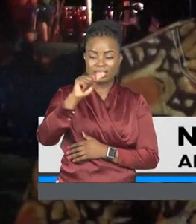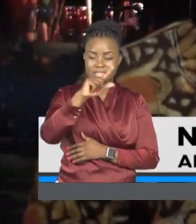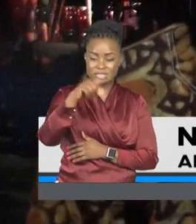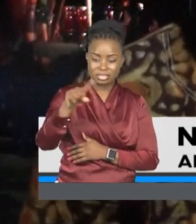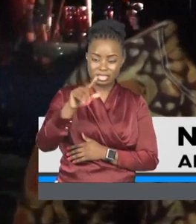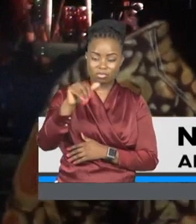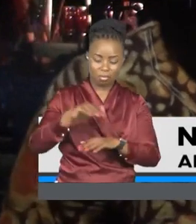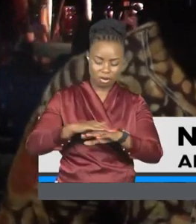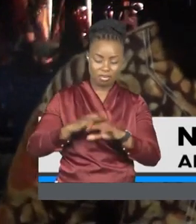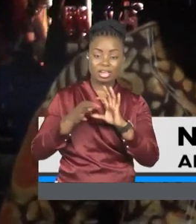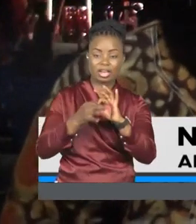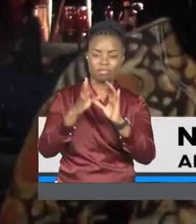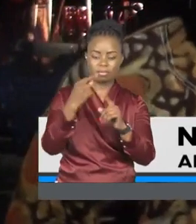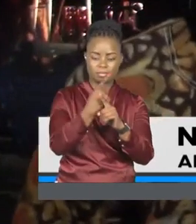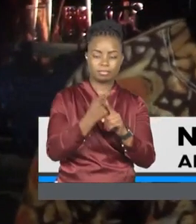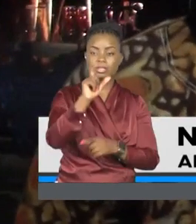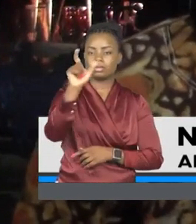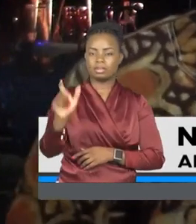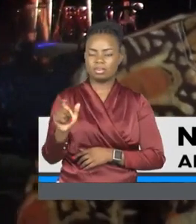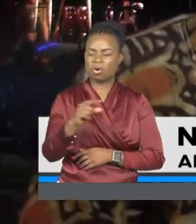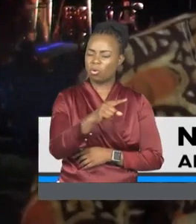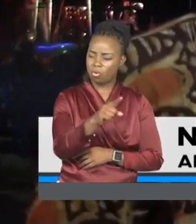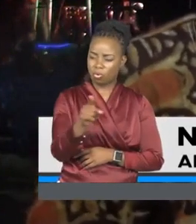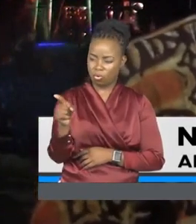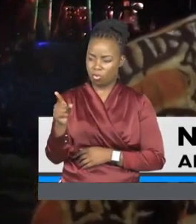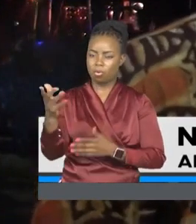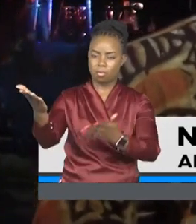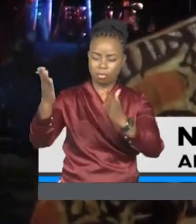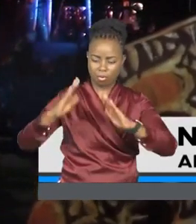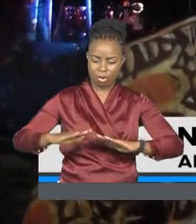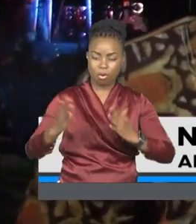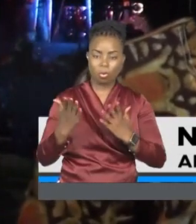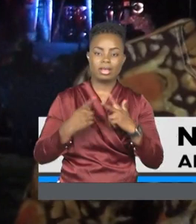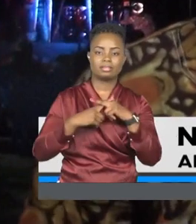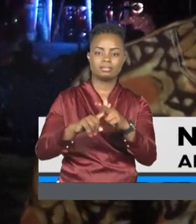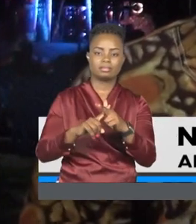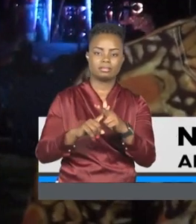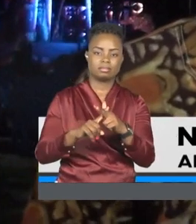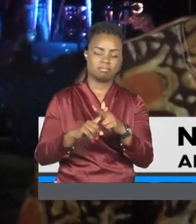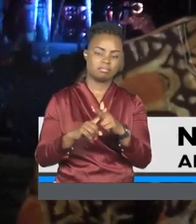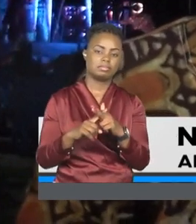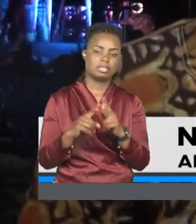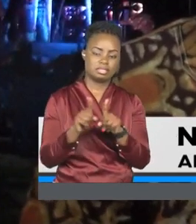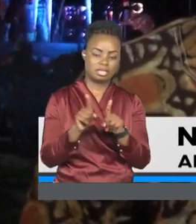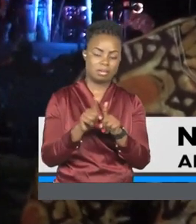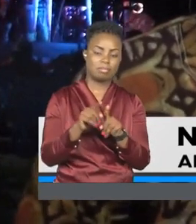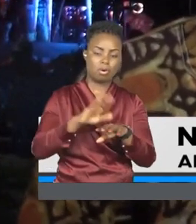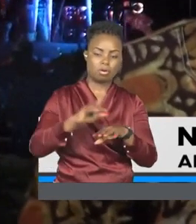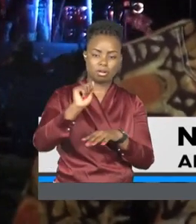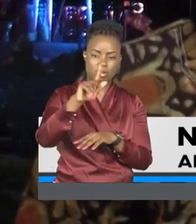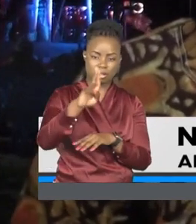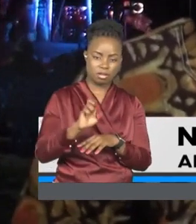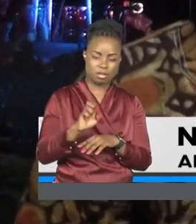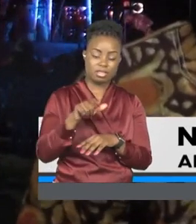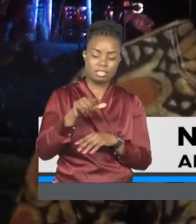several regions. And all this is brought back here to the origins of the rhythm enrocked by Lake Noku. It's